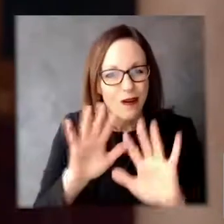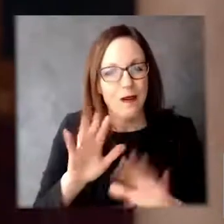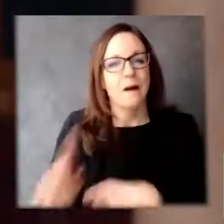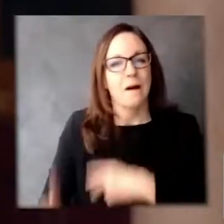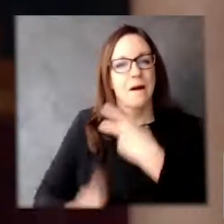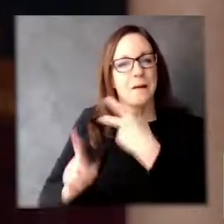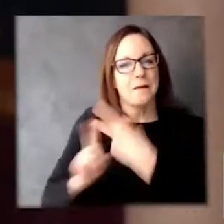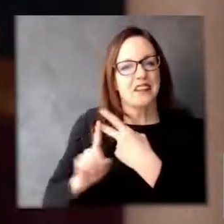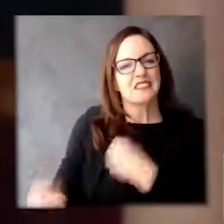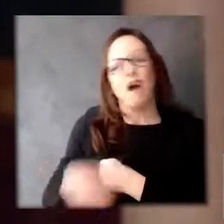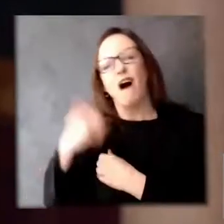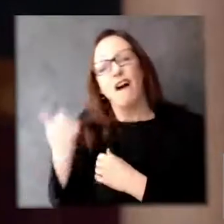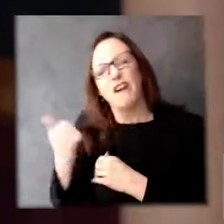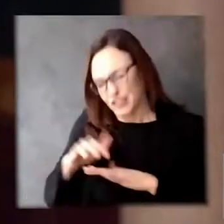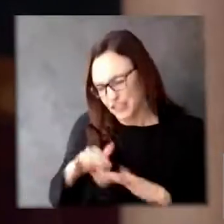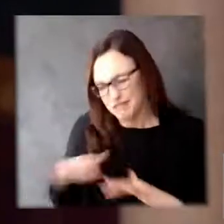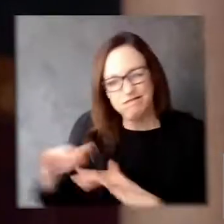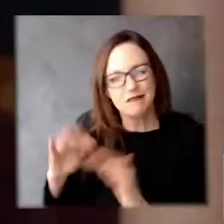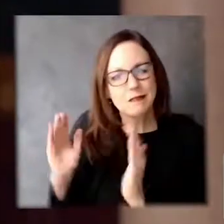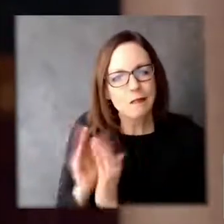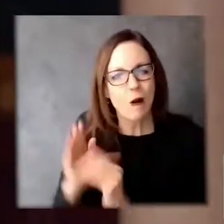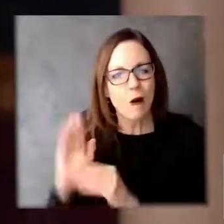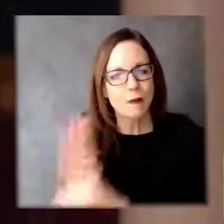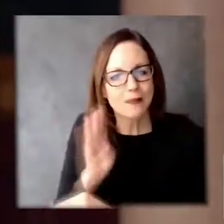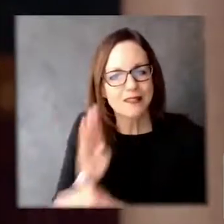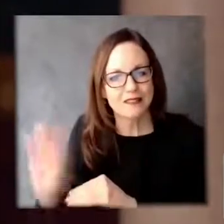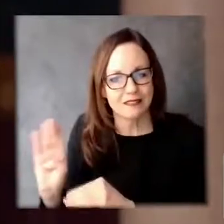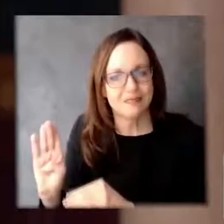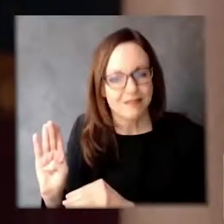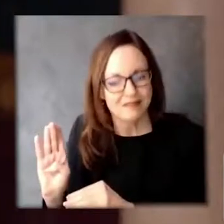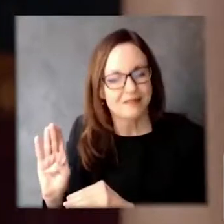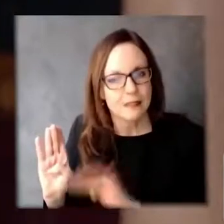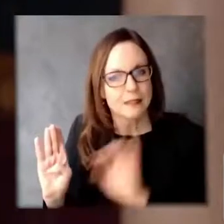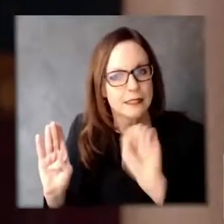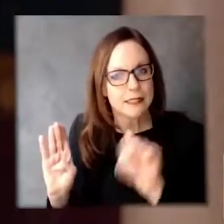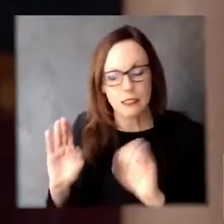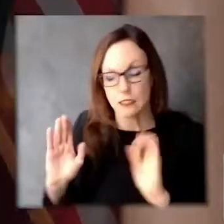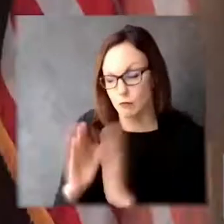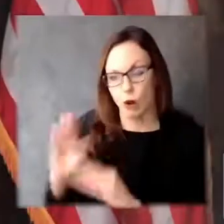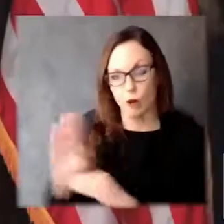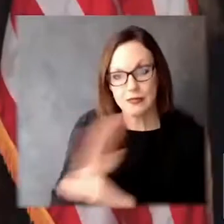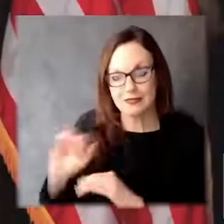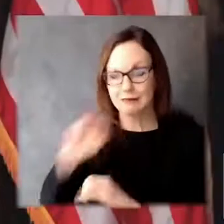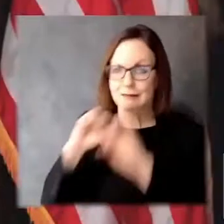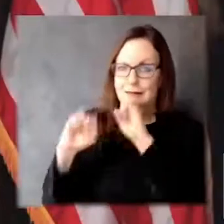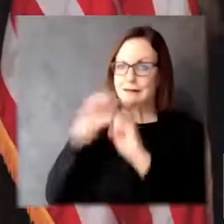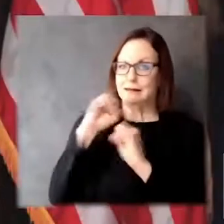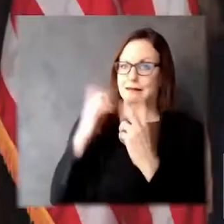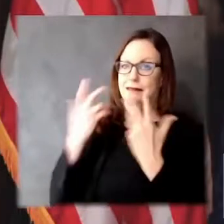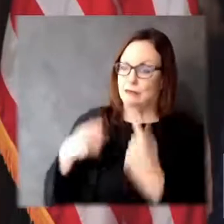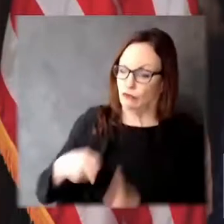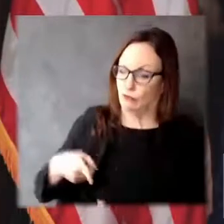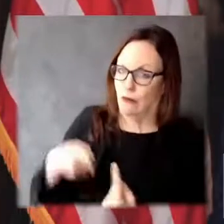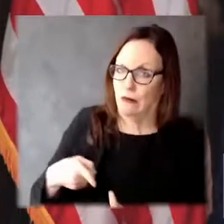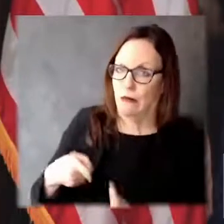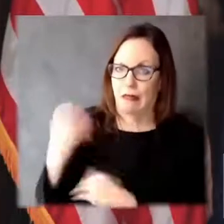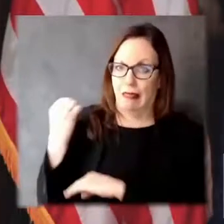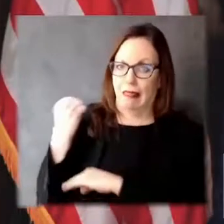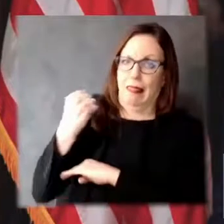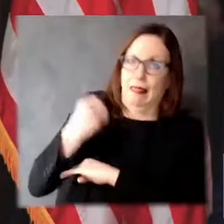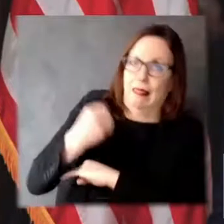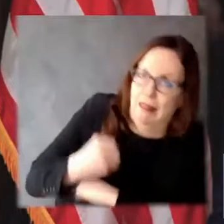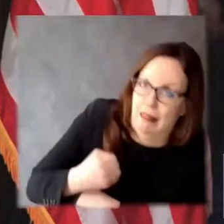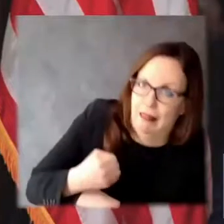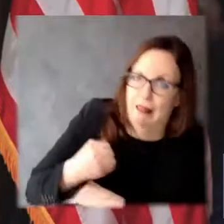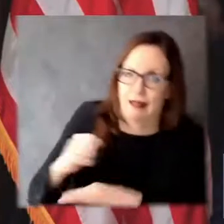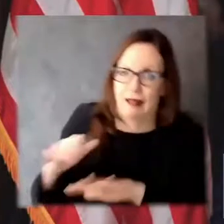than 15,000 farms, and our lodging, hospitality, and tourism industries. But we also know we have a